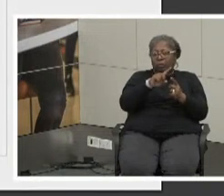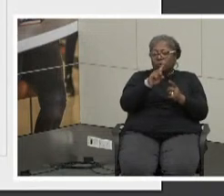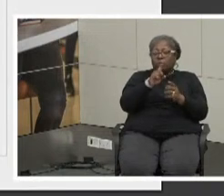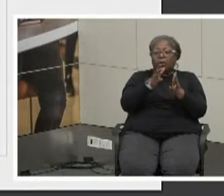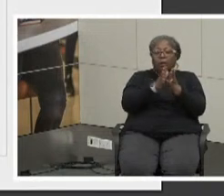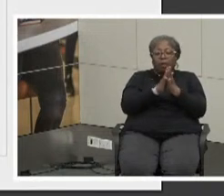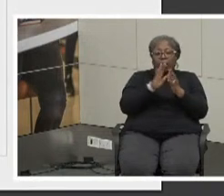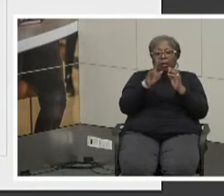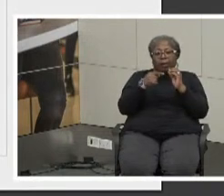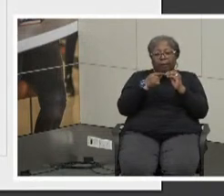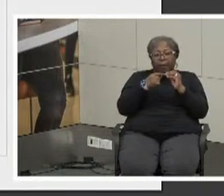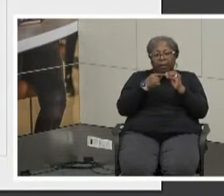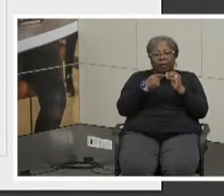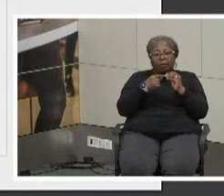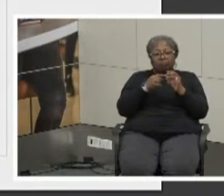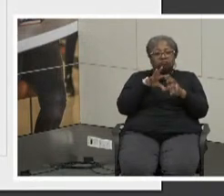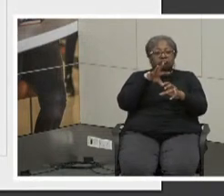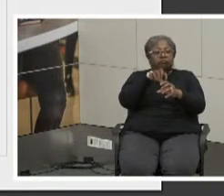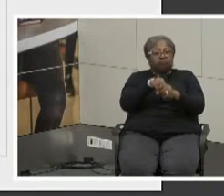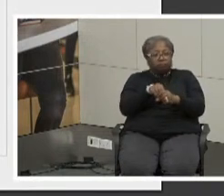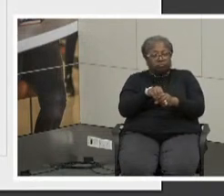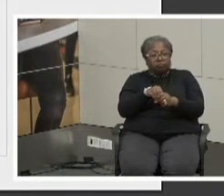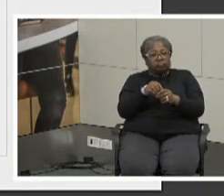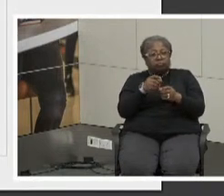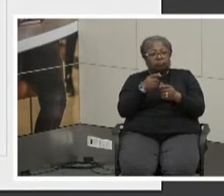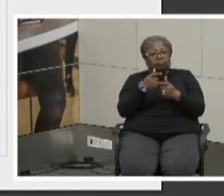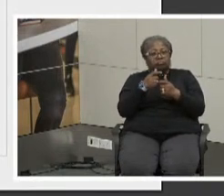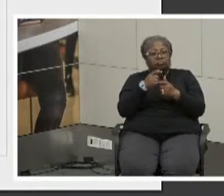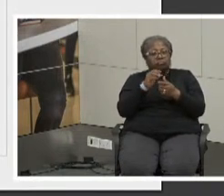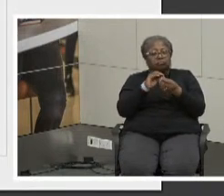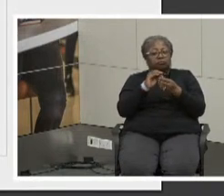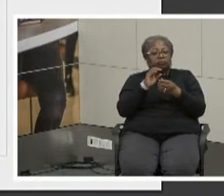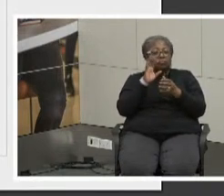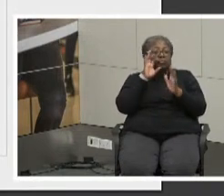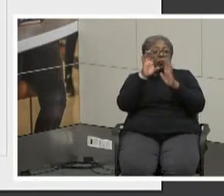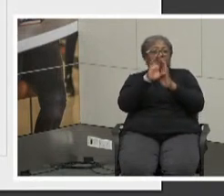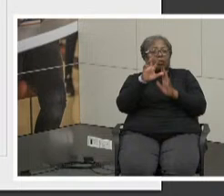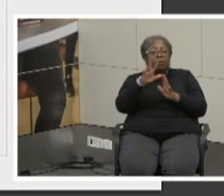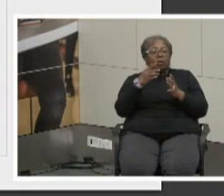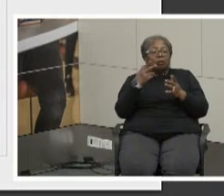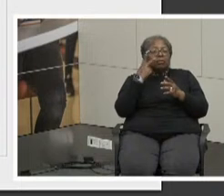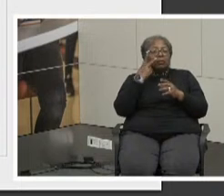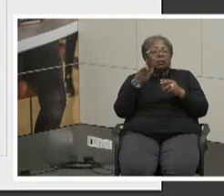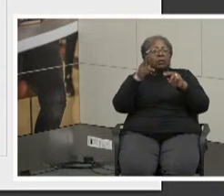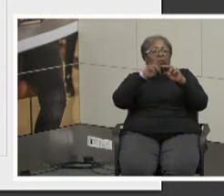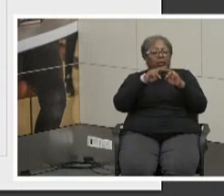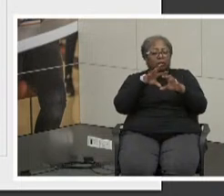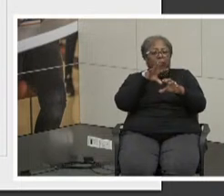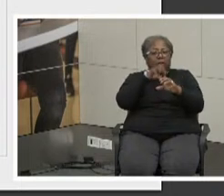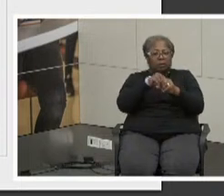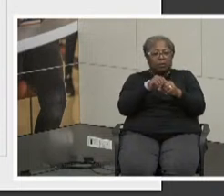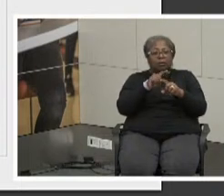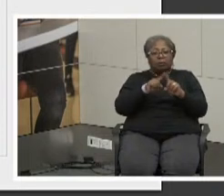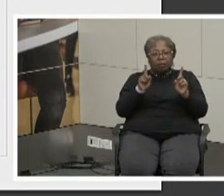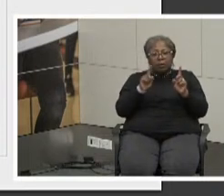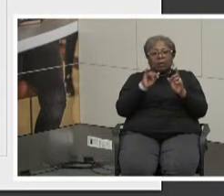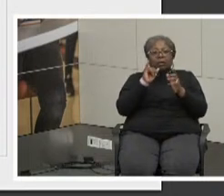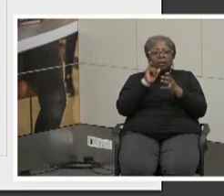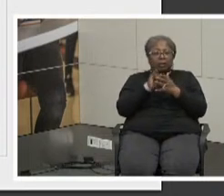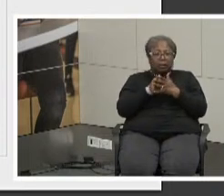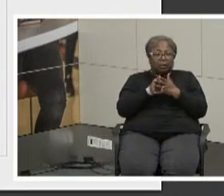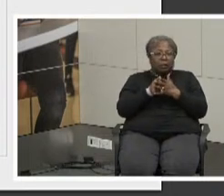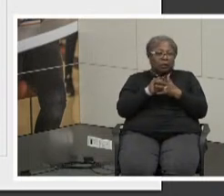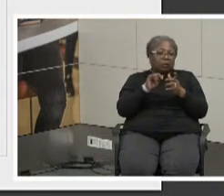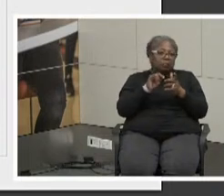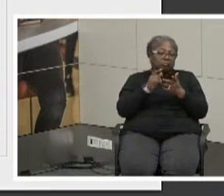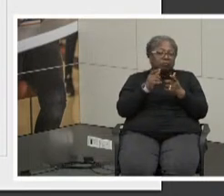asking about uh participation in figure three um we are seeing increases in participation but that's